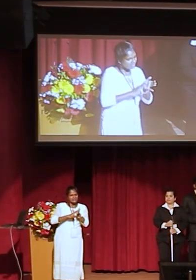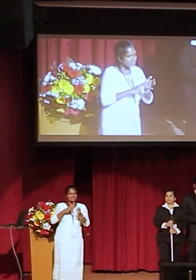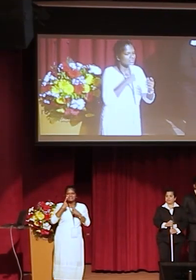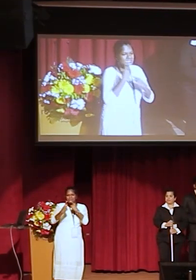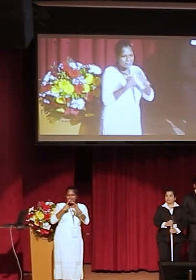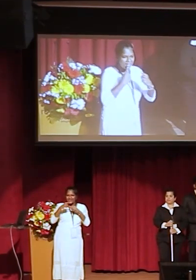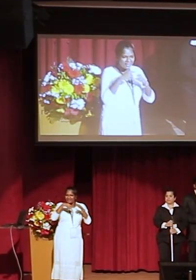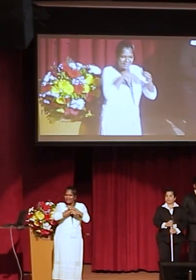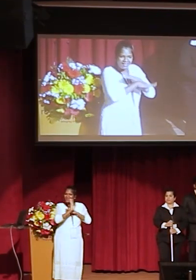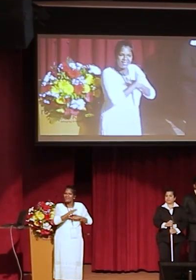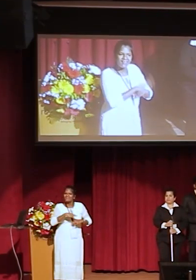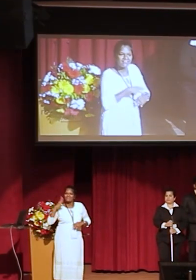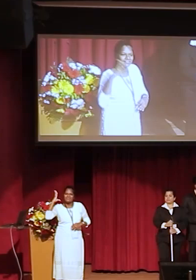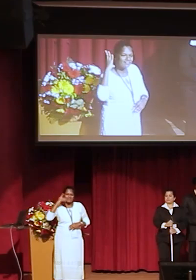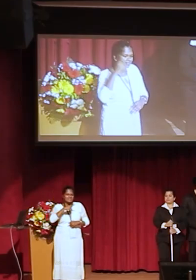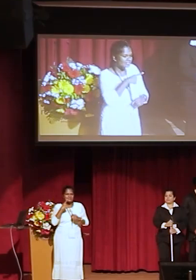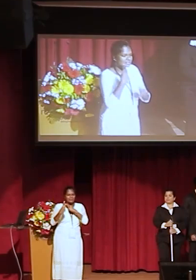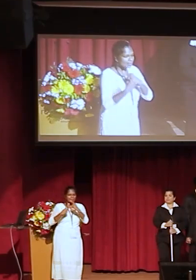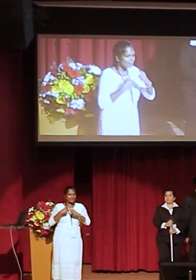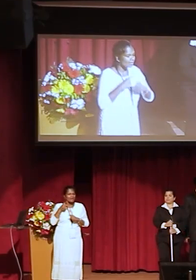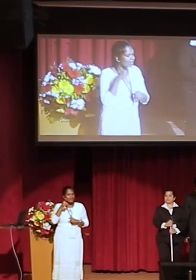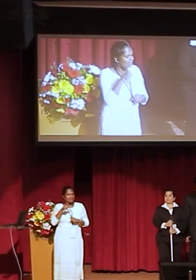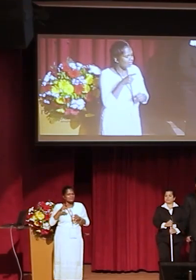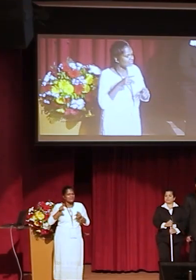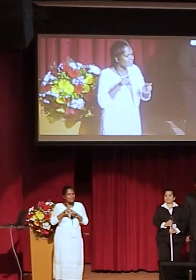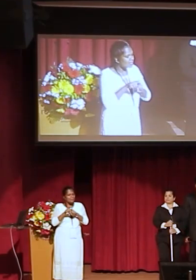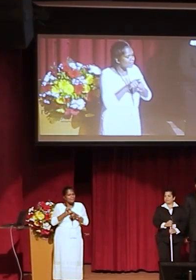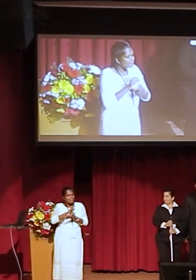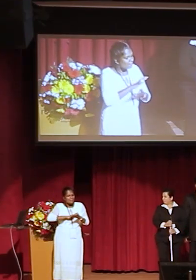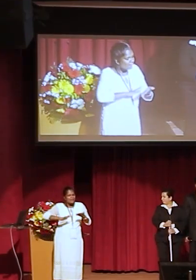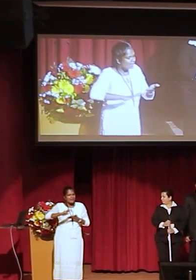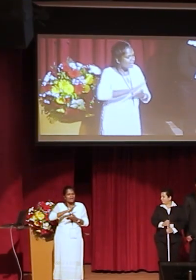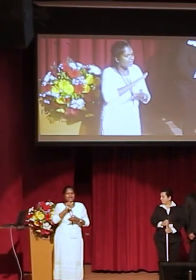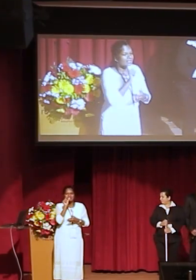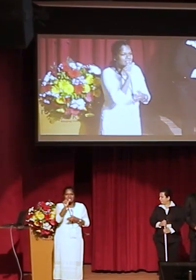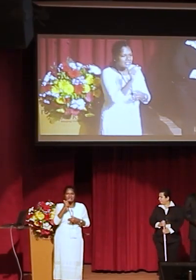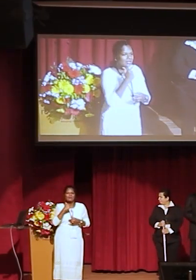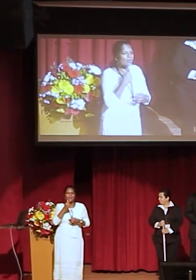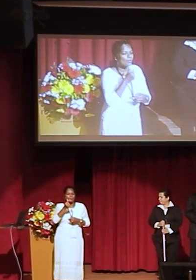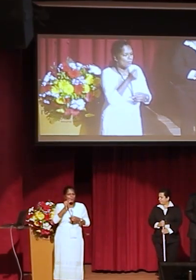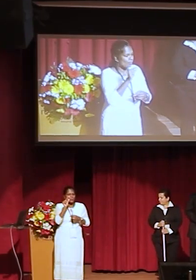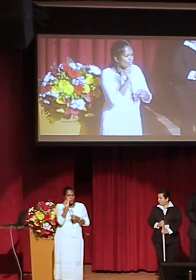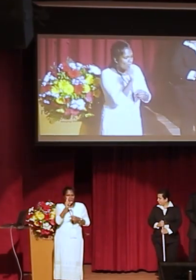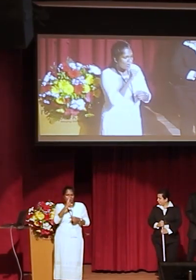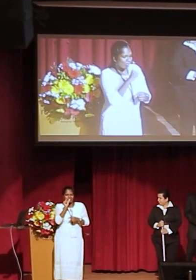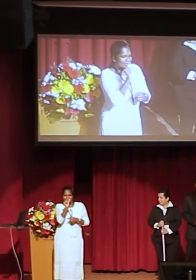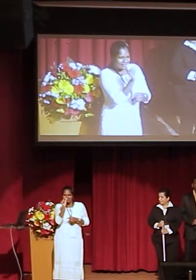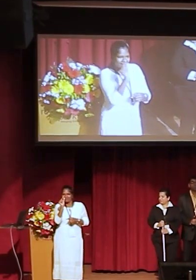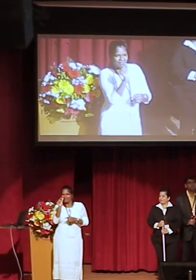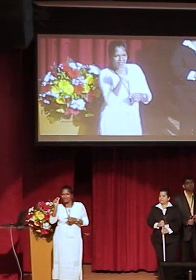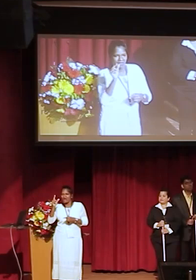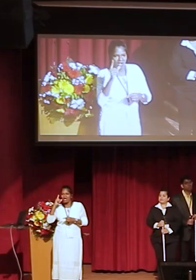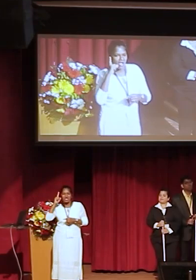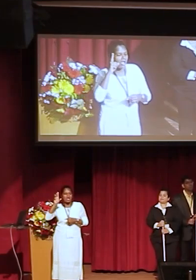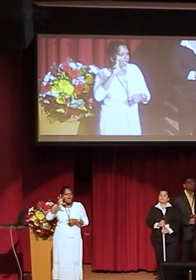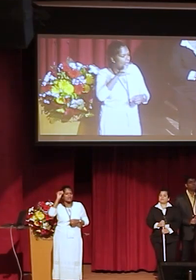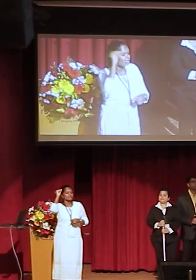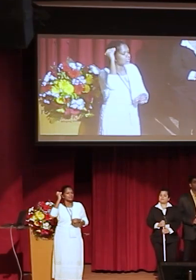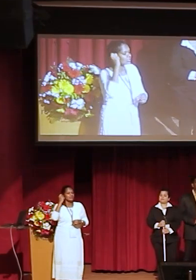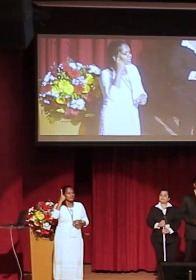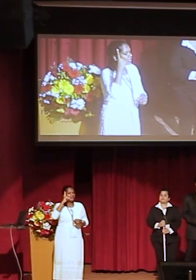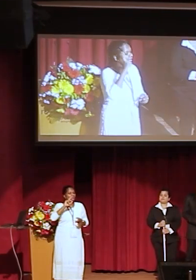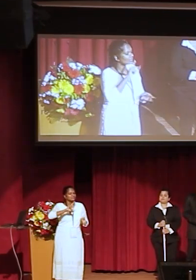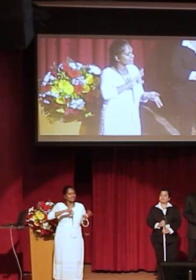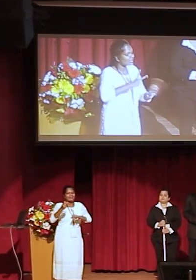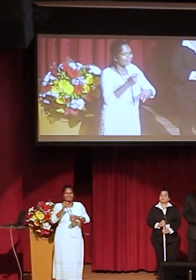O-R-I-G-I-N. November. This will make the student's spelling stronger, and ultimately it will be beneficial when it